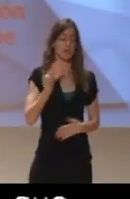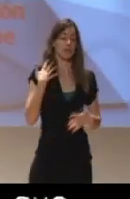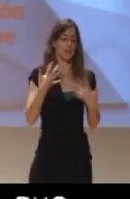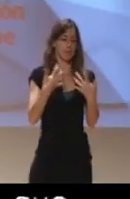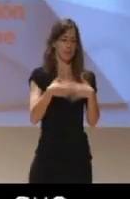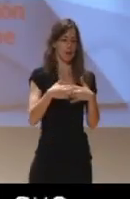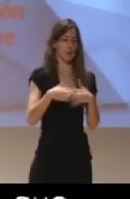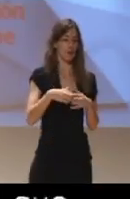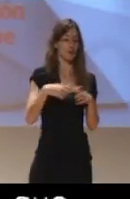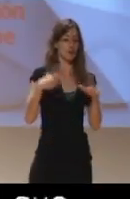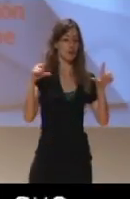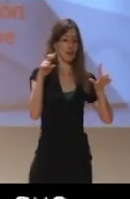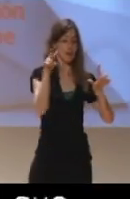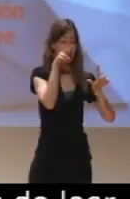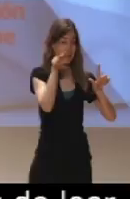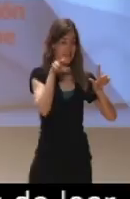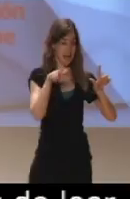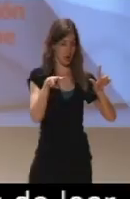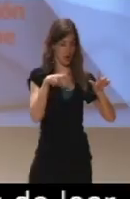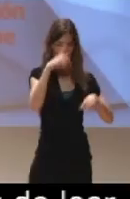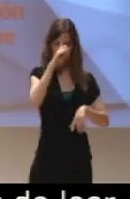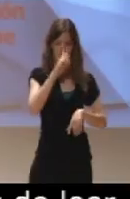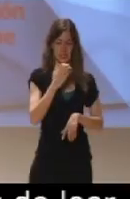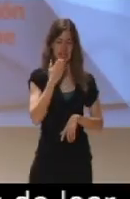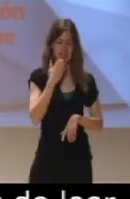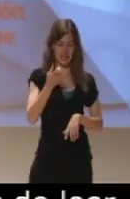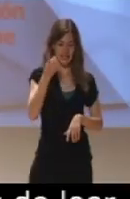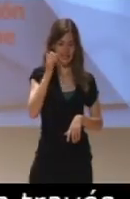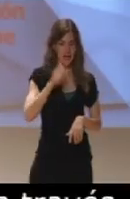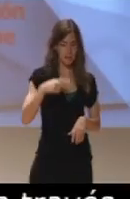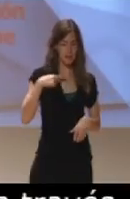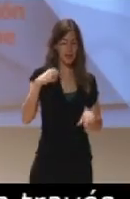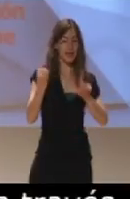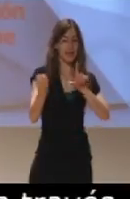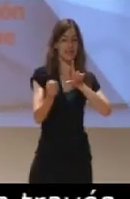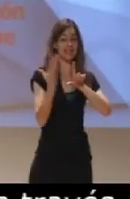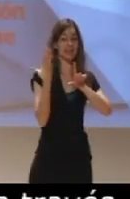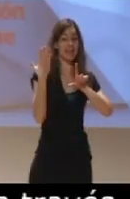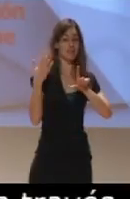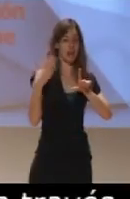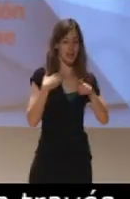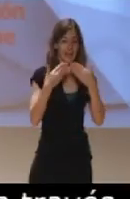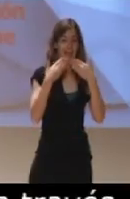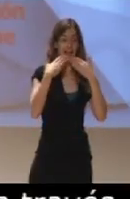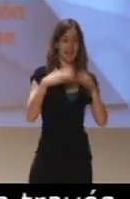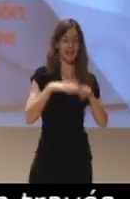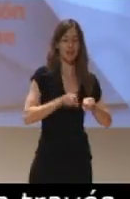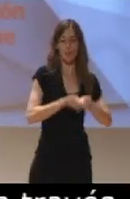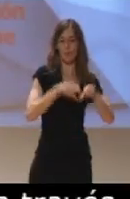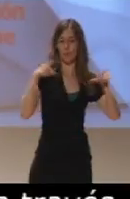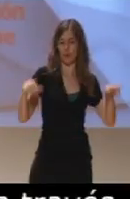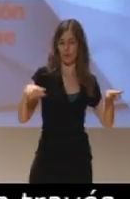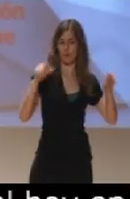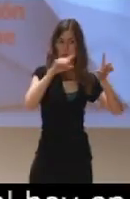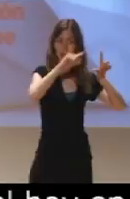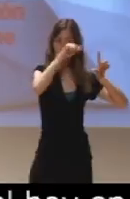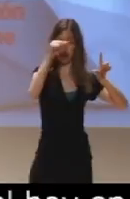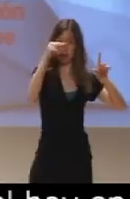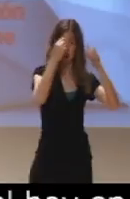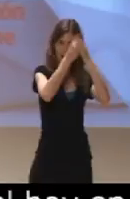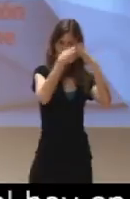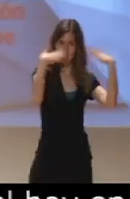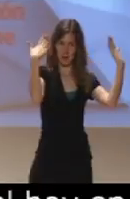that any screen reader is able to read the content of the slides